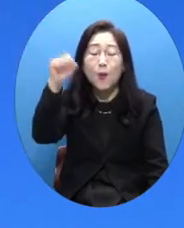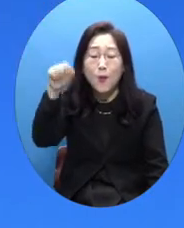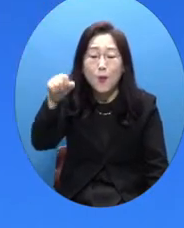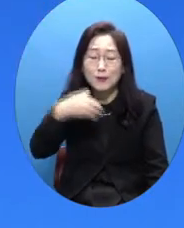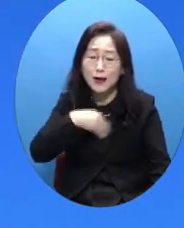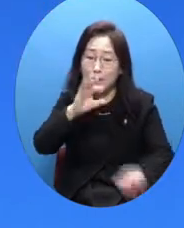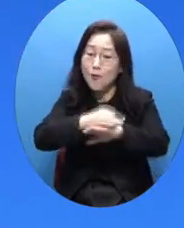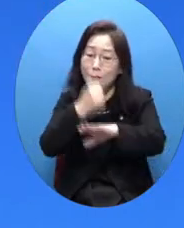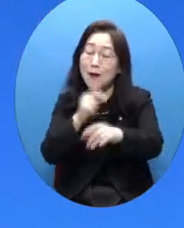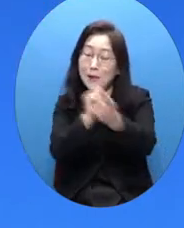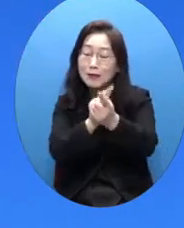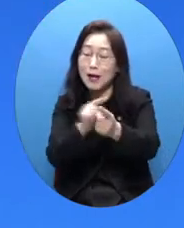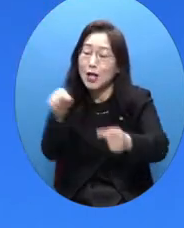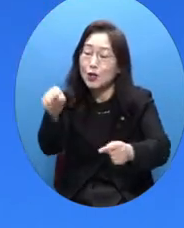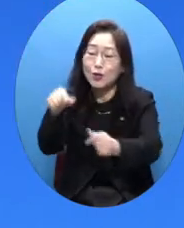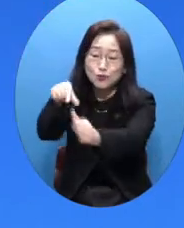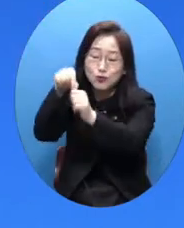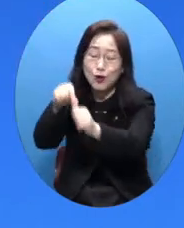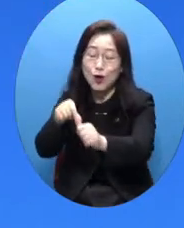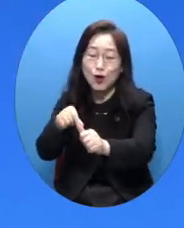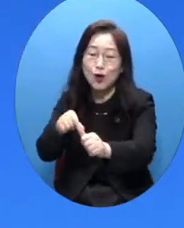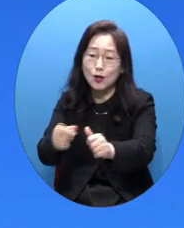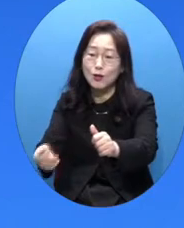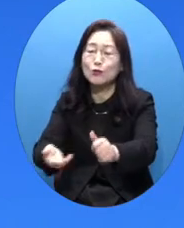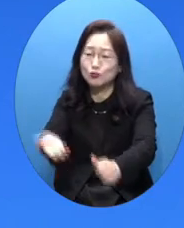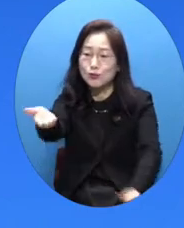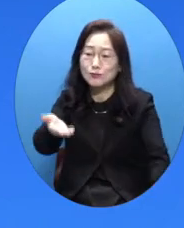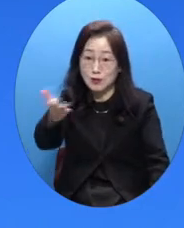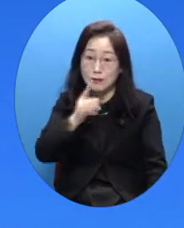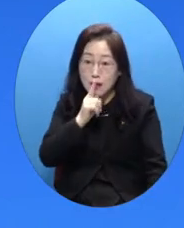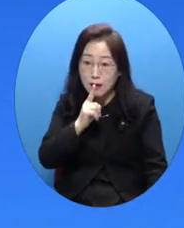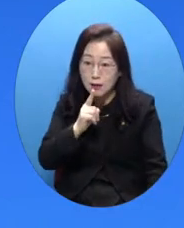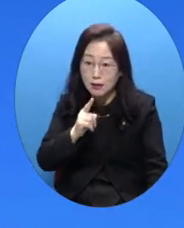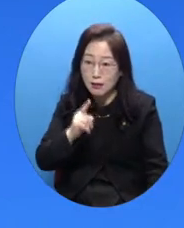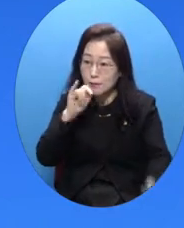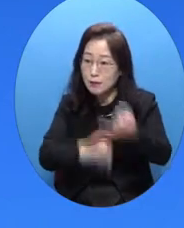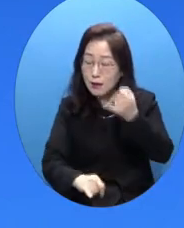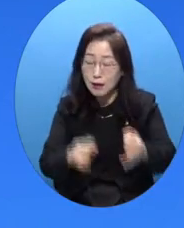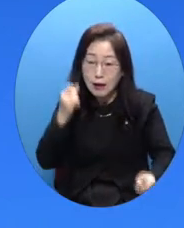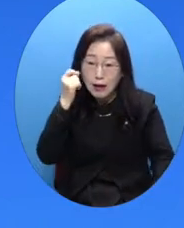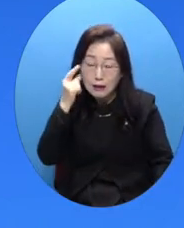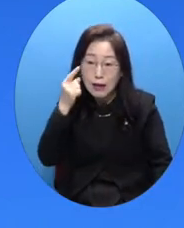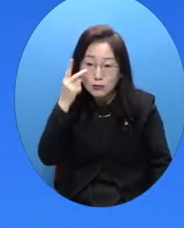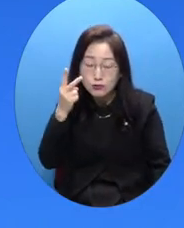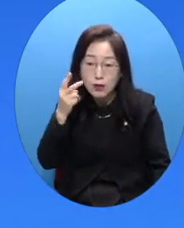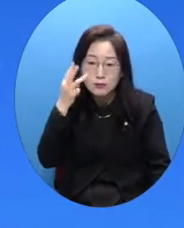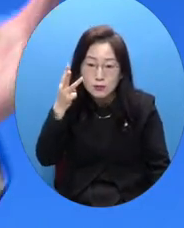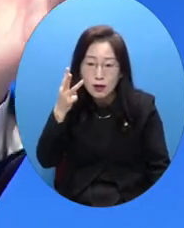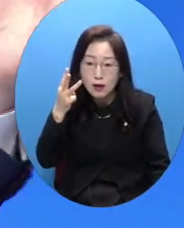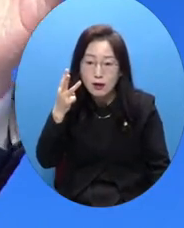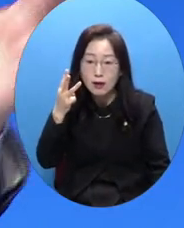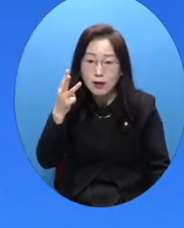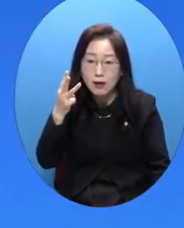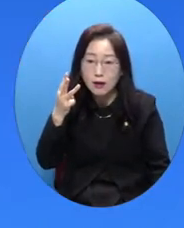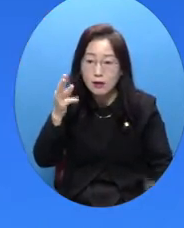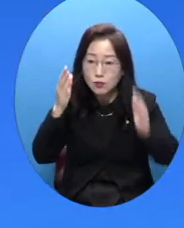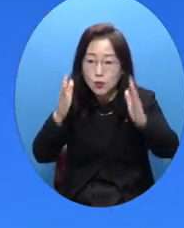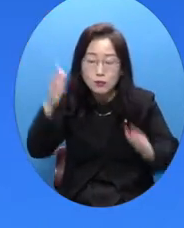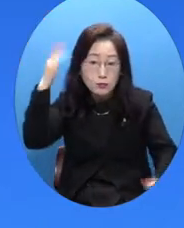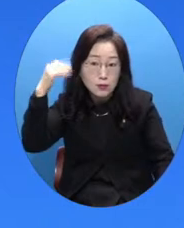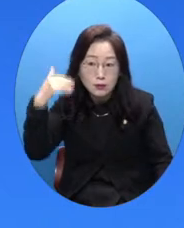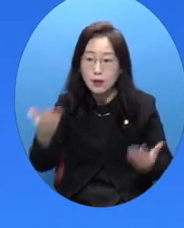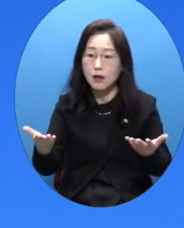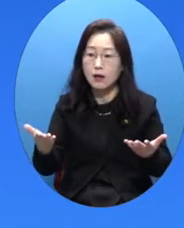said when I get out I'm gonna tell King and I'll let you be out of this prison but after a month later and two months later even three months later